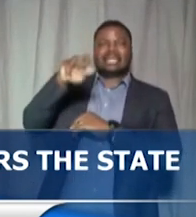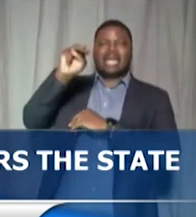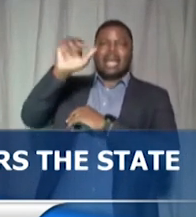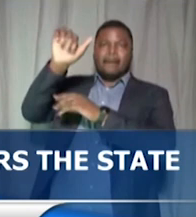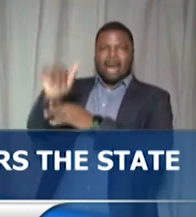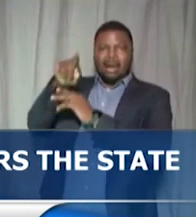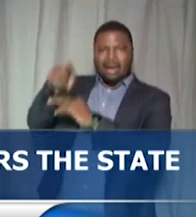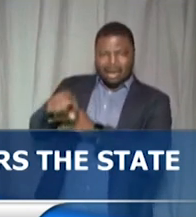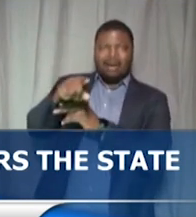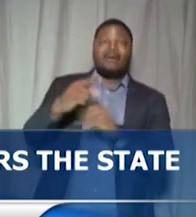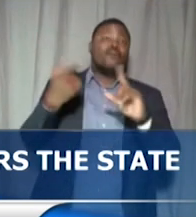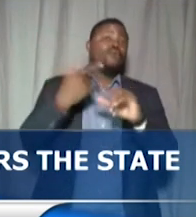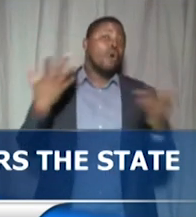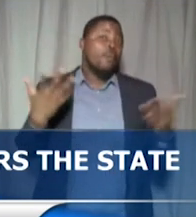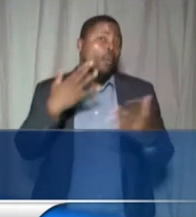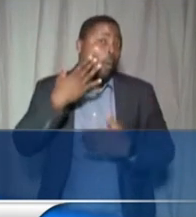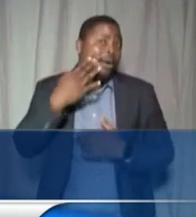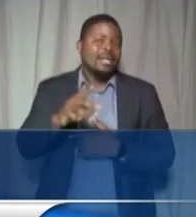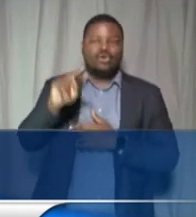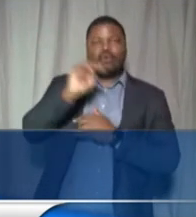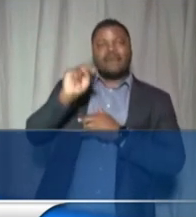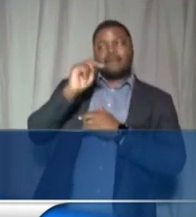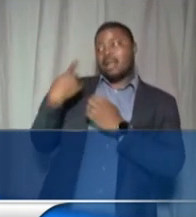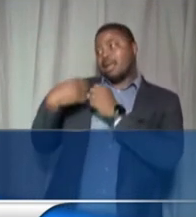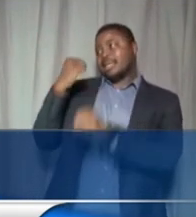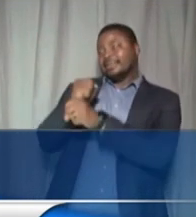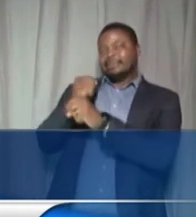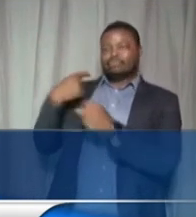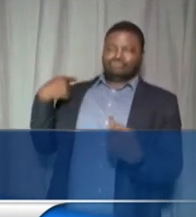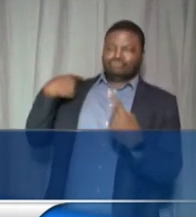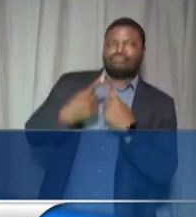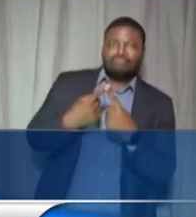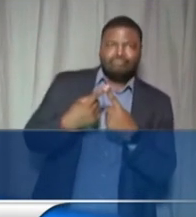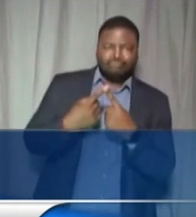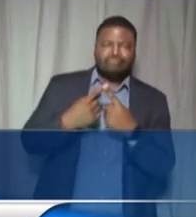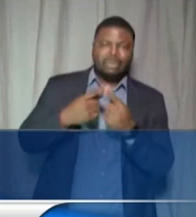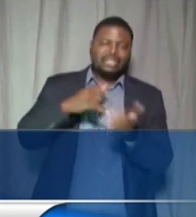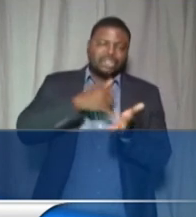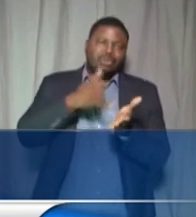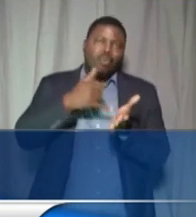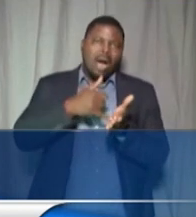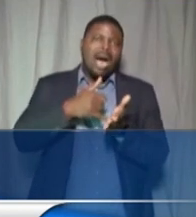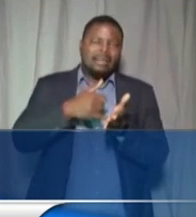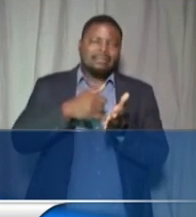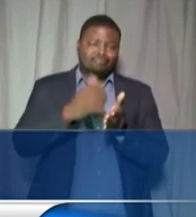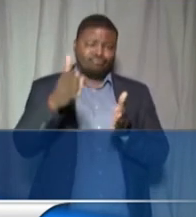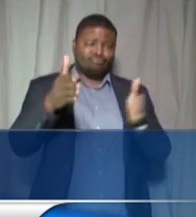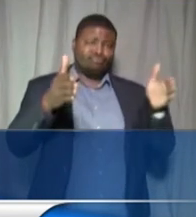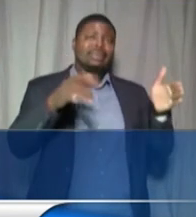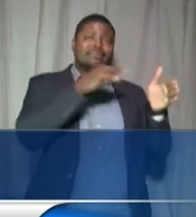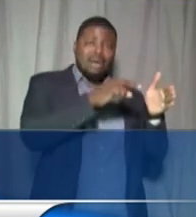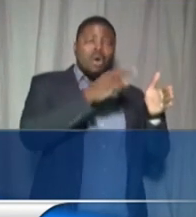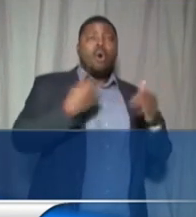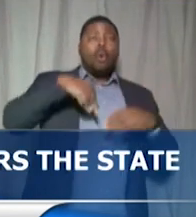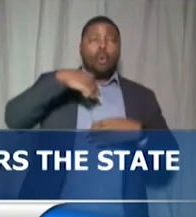to January this year. We have broken the backbone of Zamazamas in